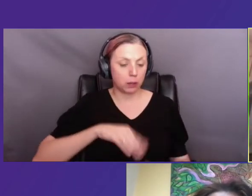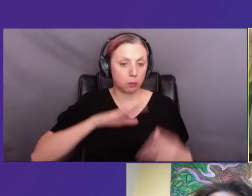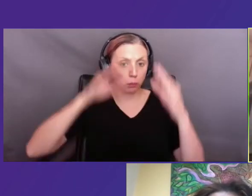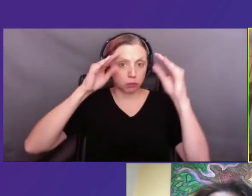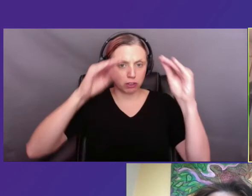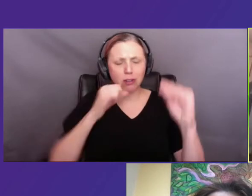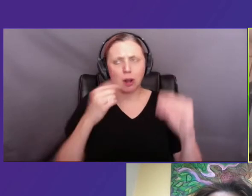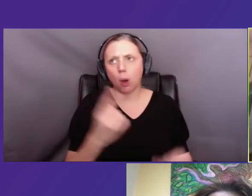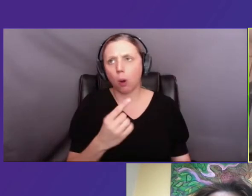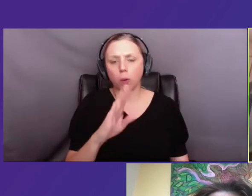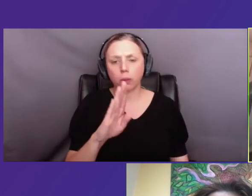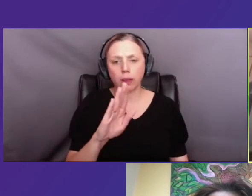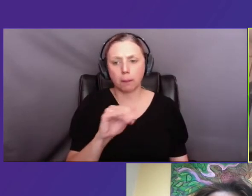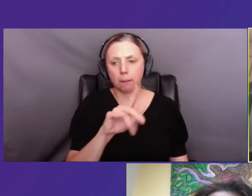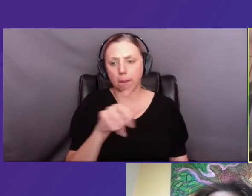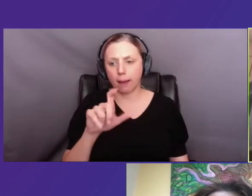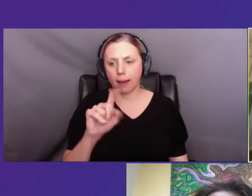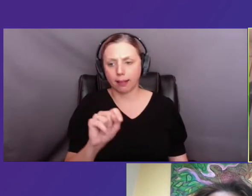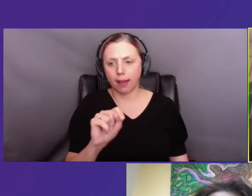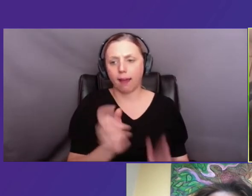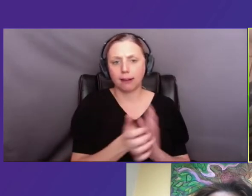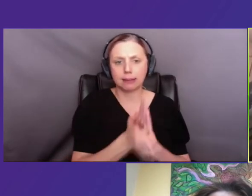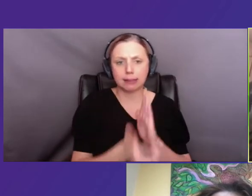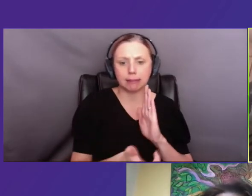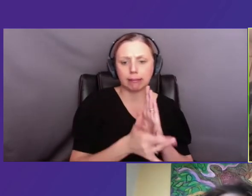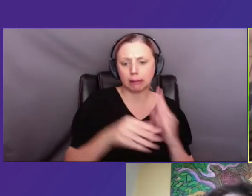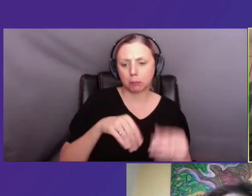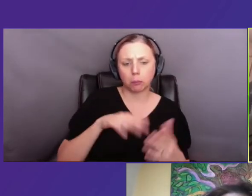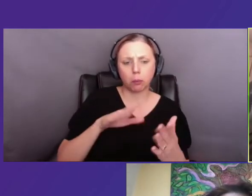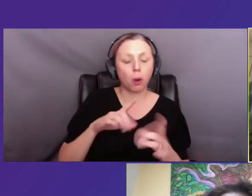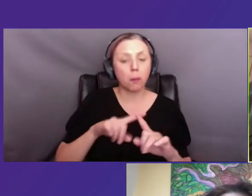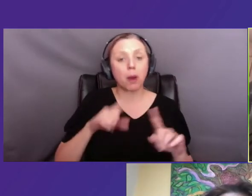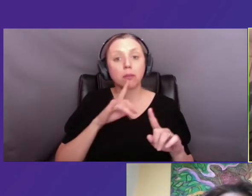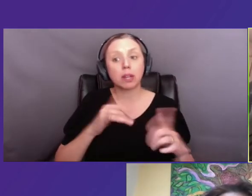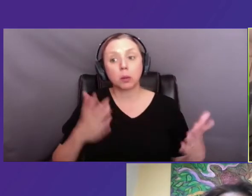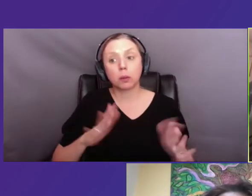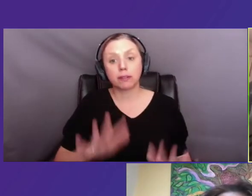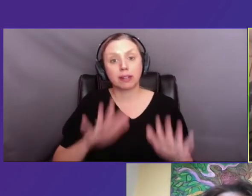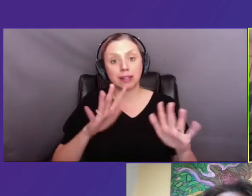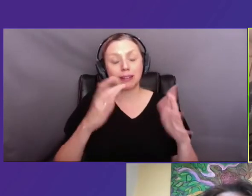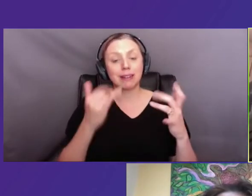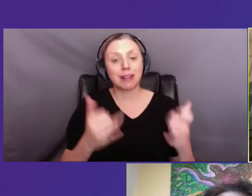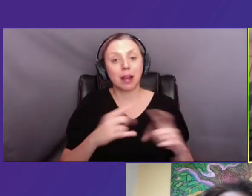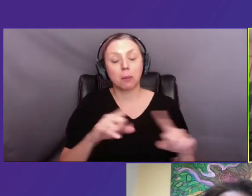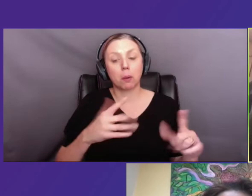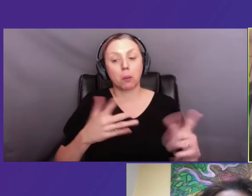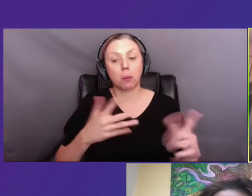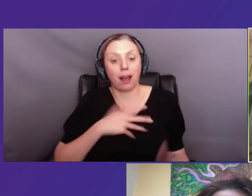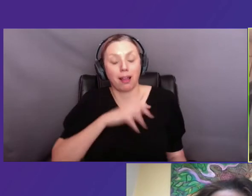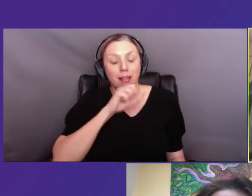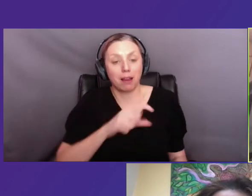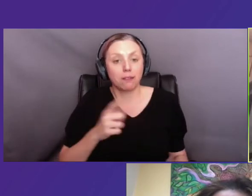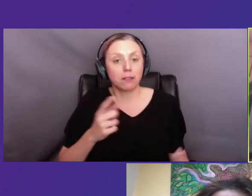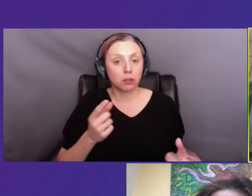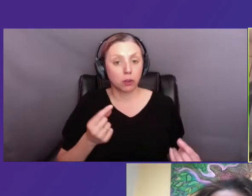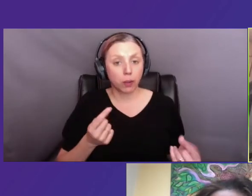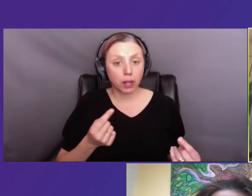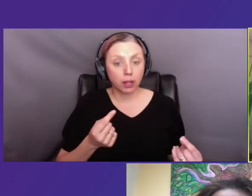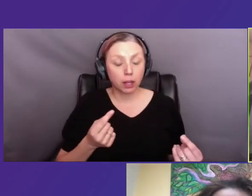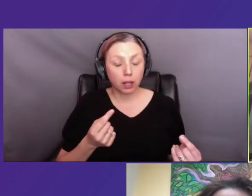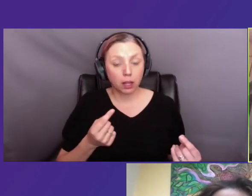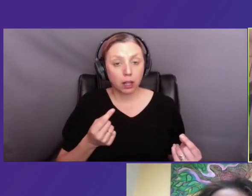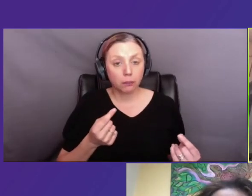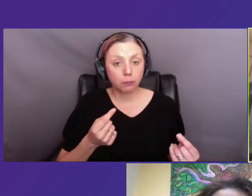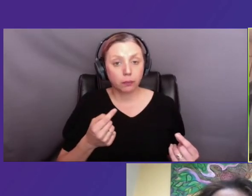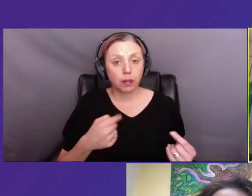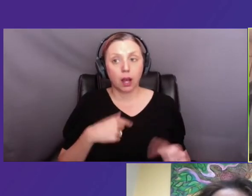technique. And what is really, really fantastic now, what I love doing, is that I'm